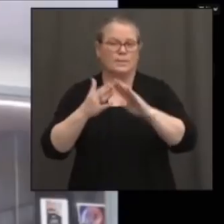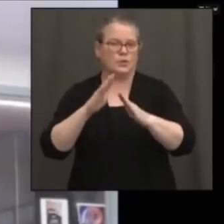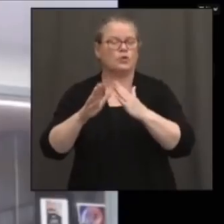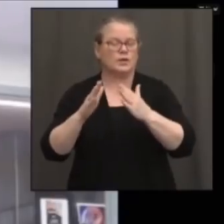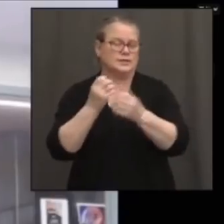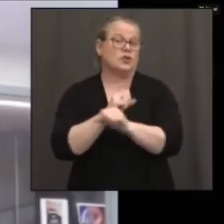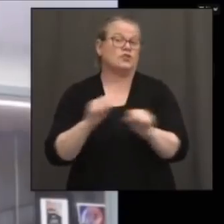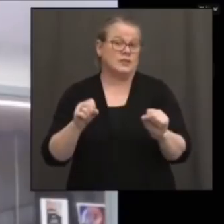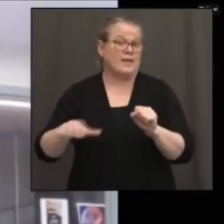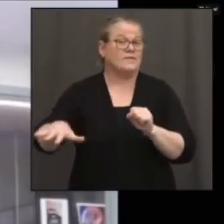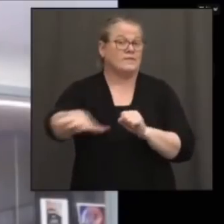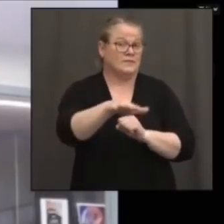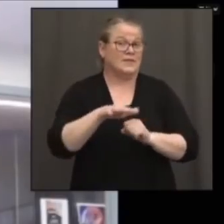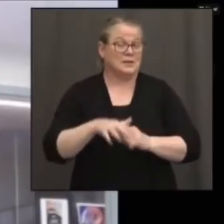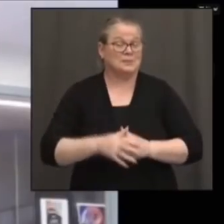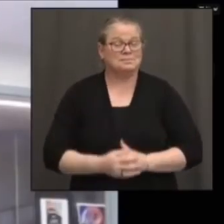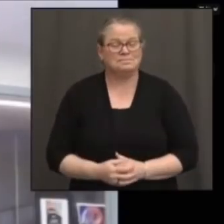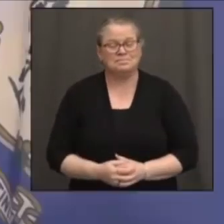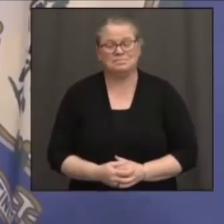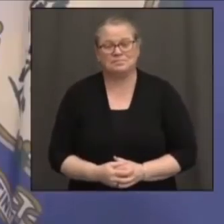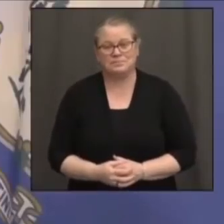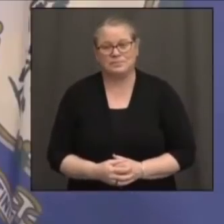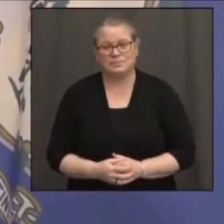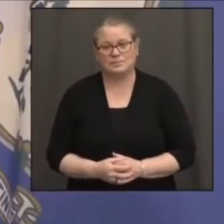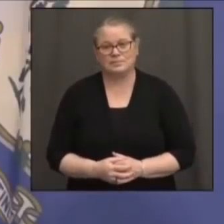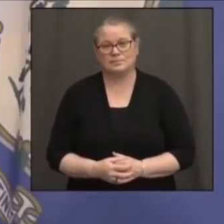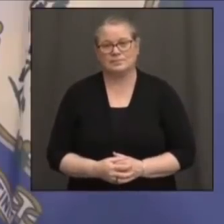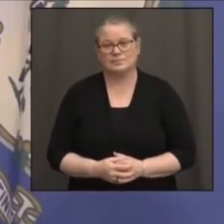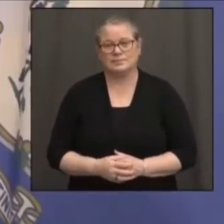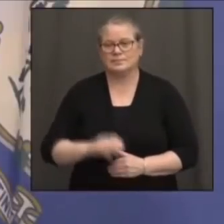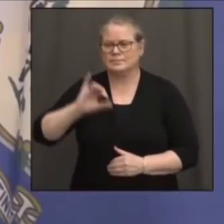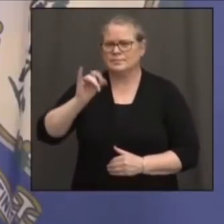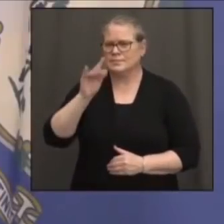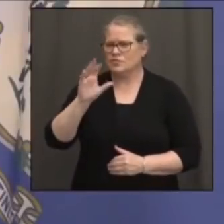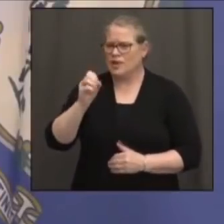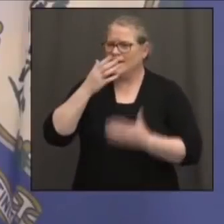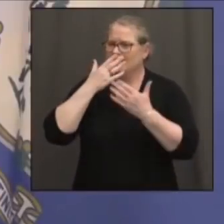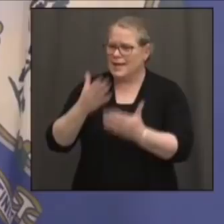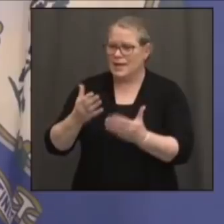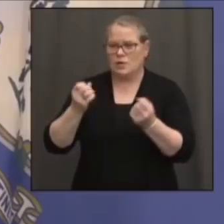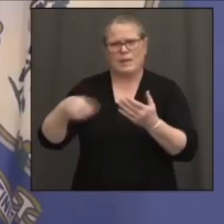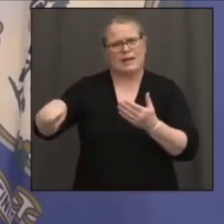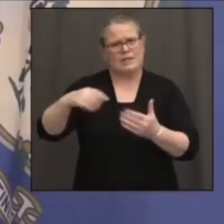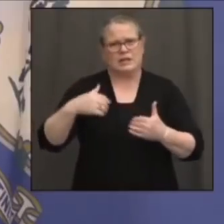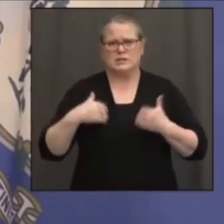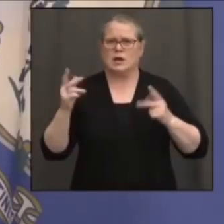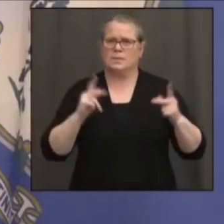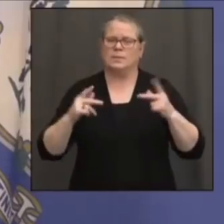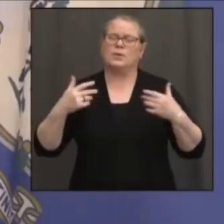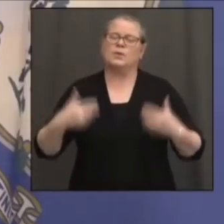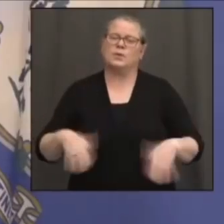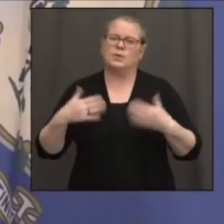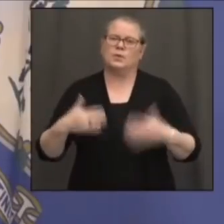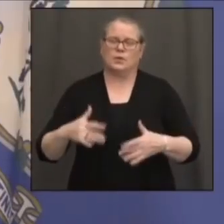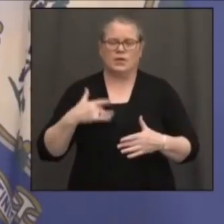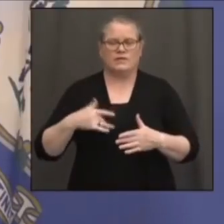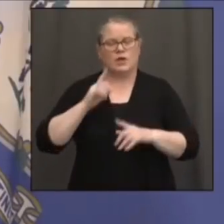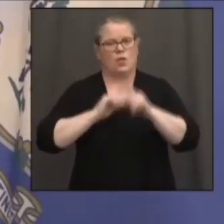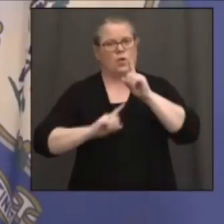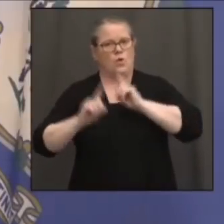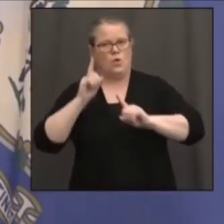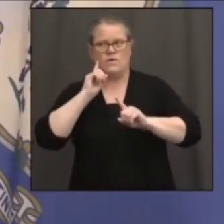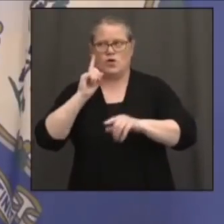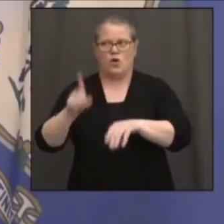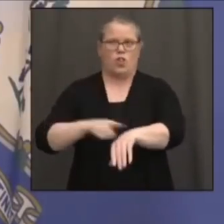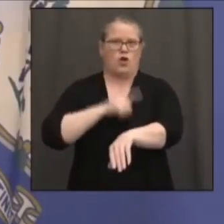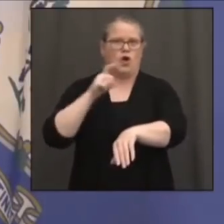safe. Yeah, thank you, Jackie. A lot of these young people have been alone for an awful long time, and the stress that means. That's